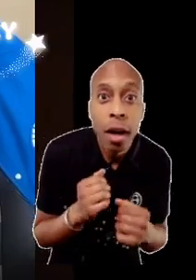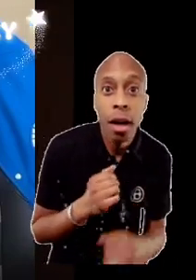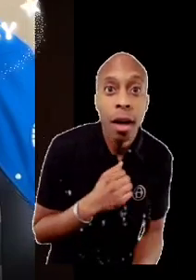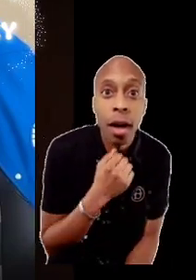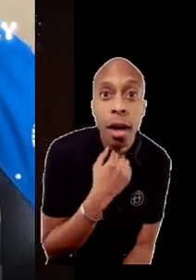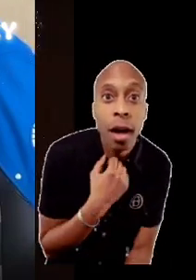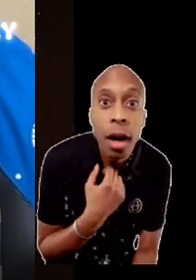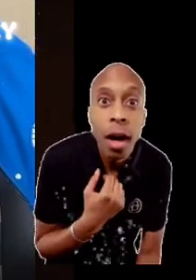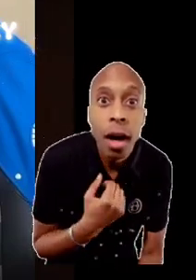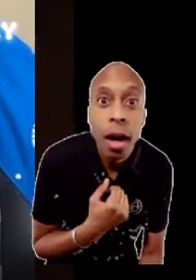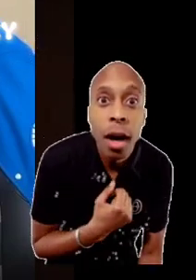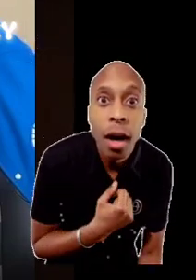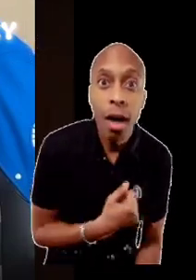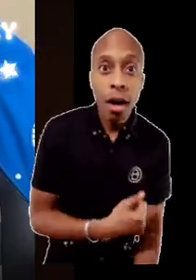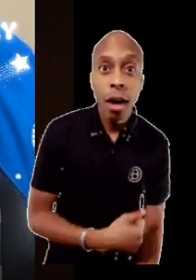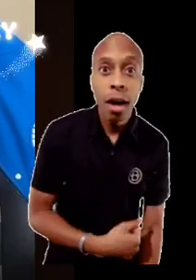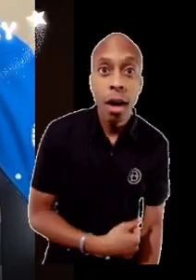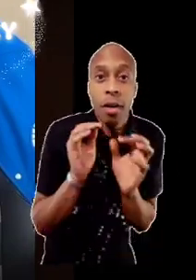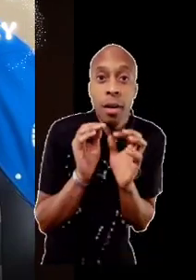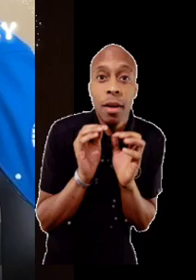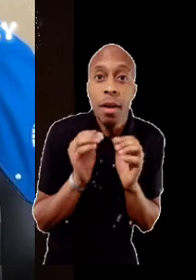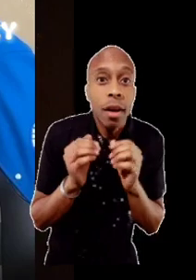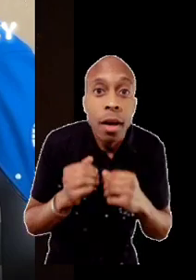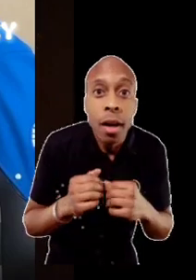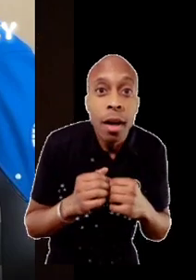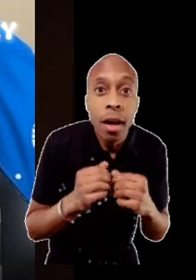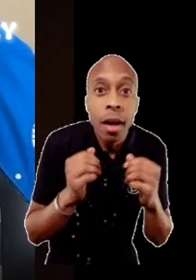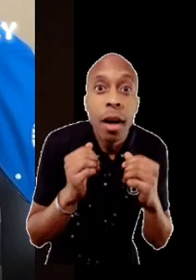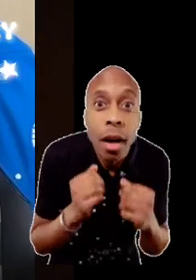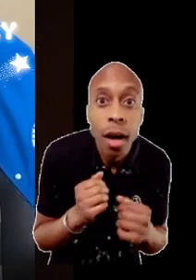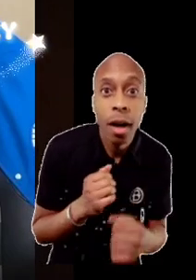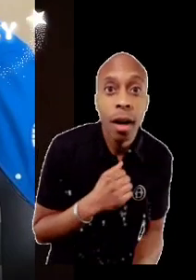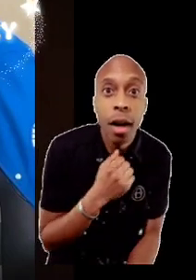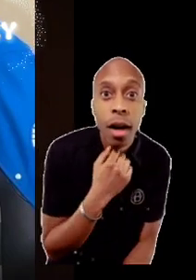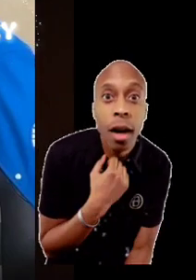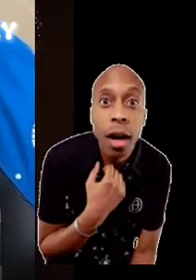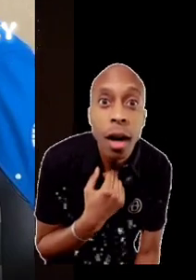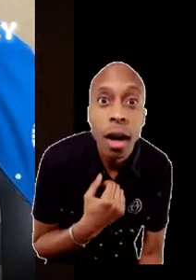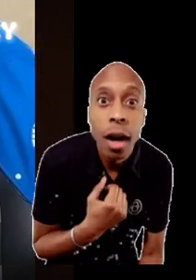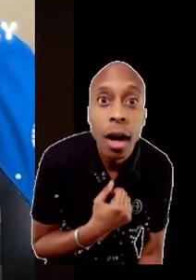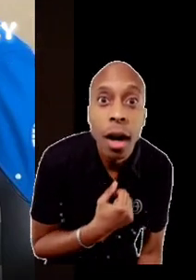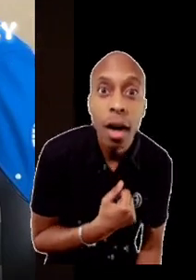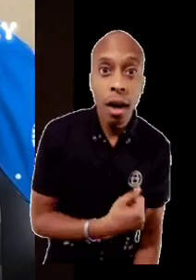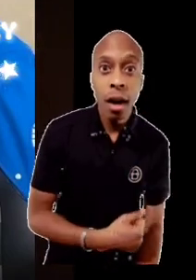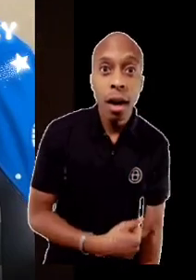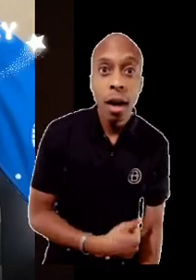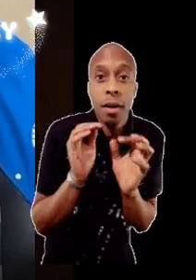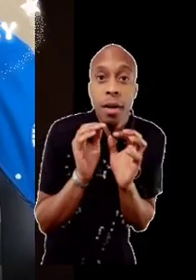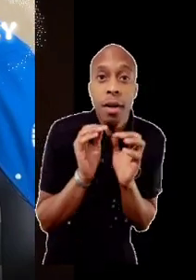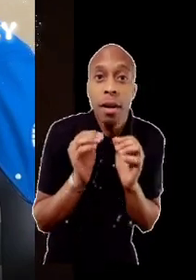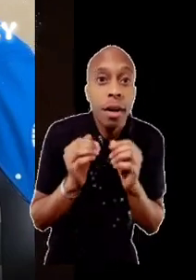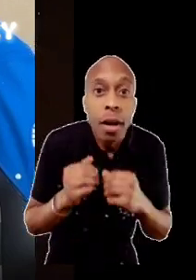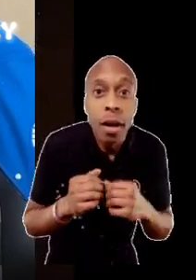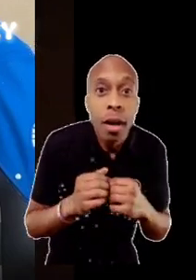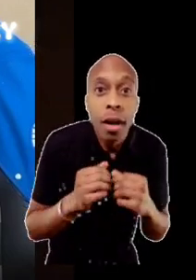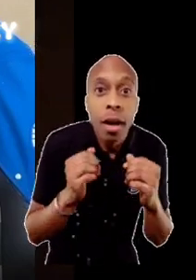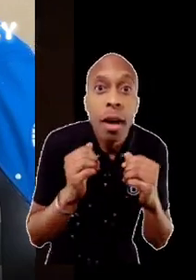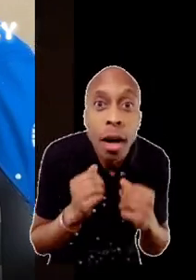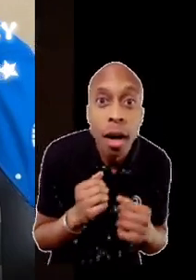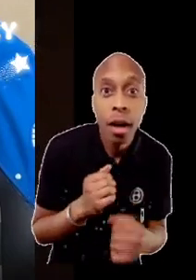All expenses on me. So we can settle this once and for all. On can't go on